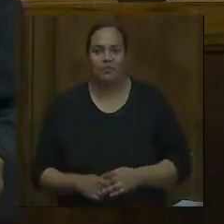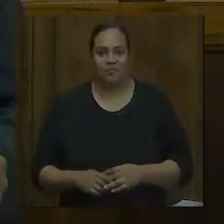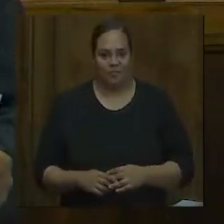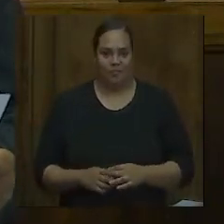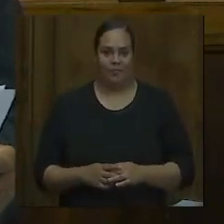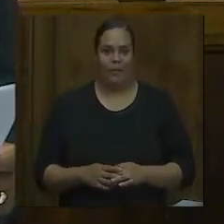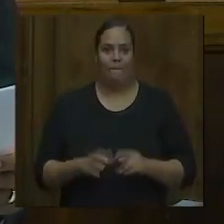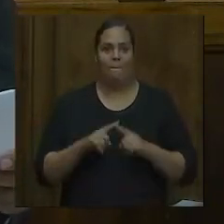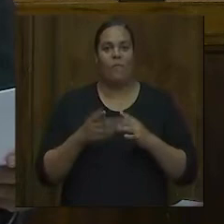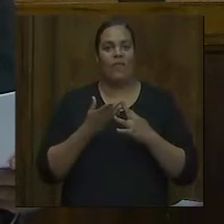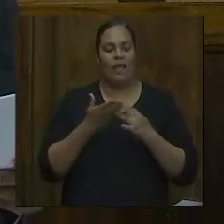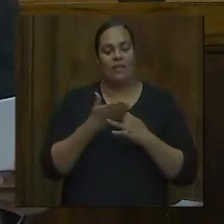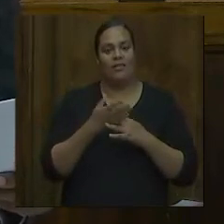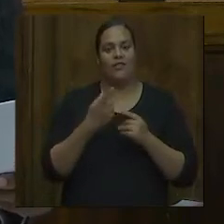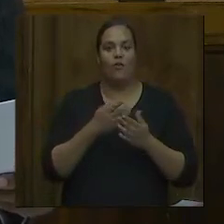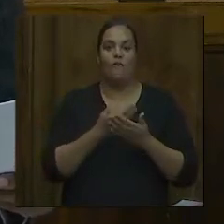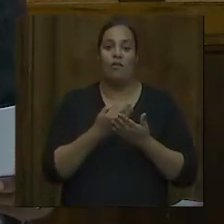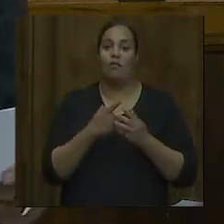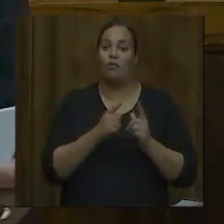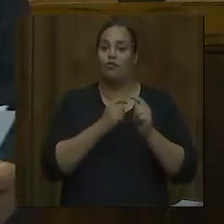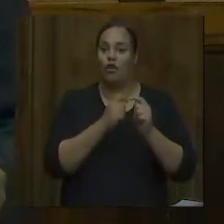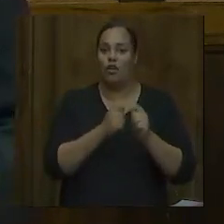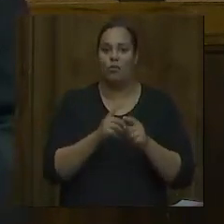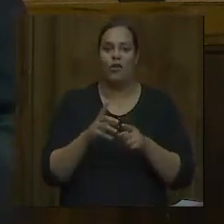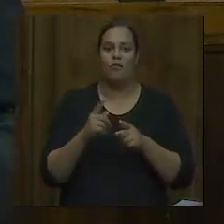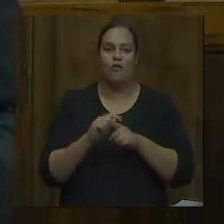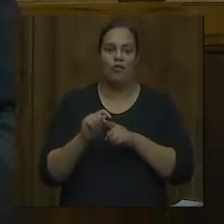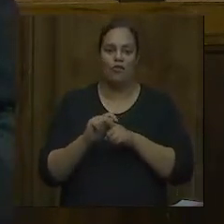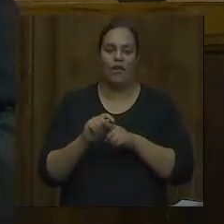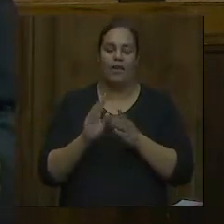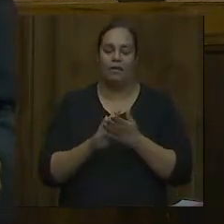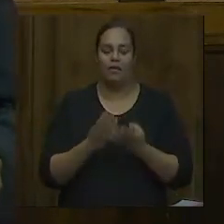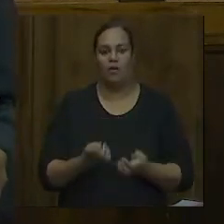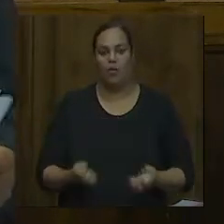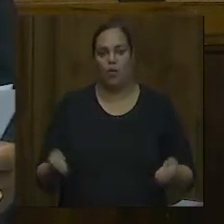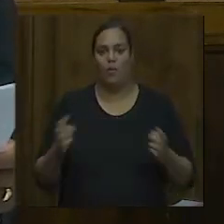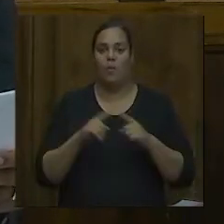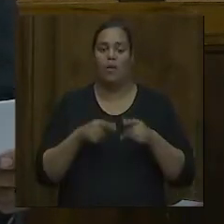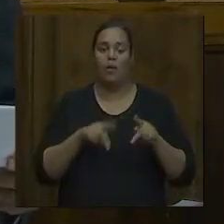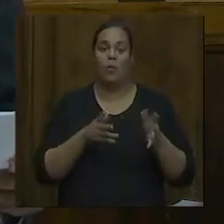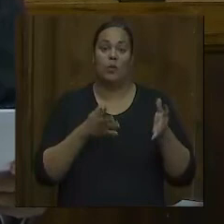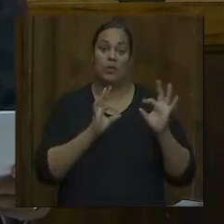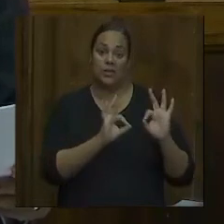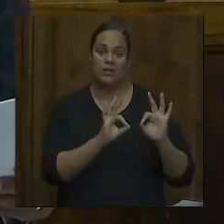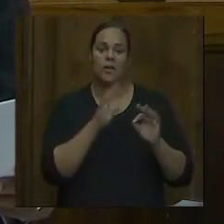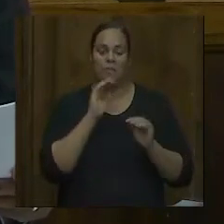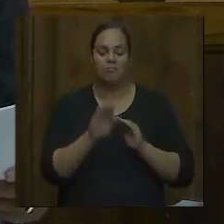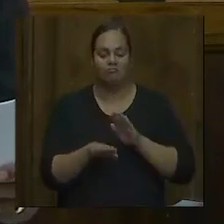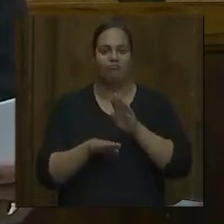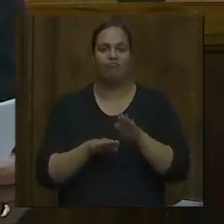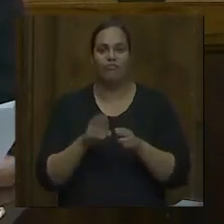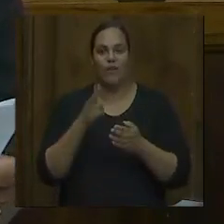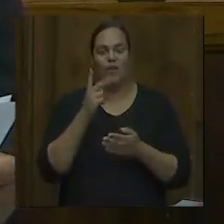access to funding for transport, training kit and equipment, This opportunity is a step in the